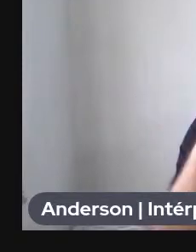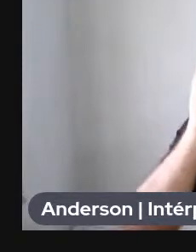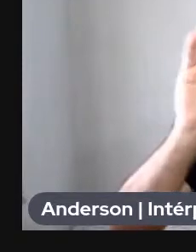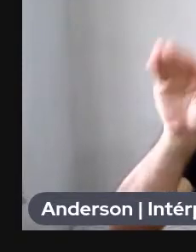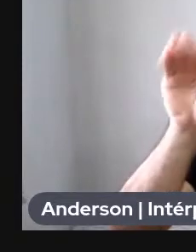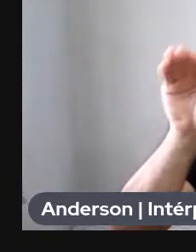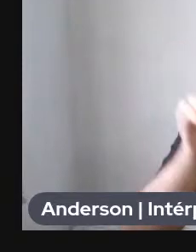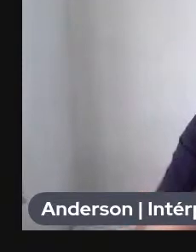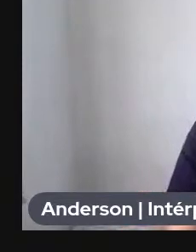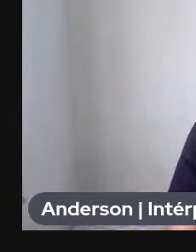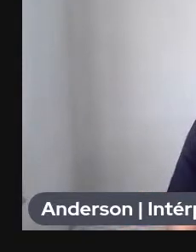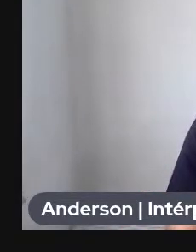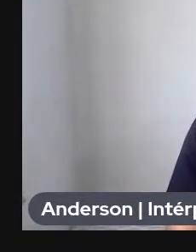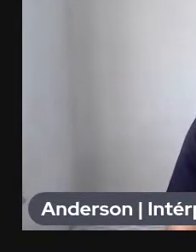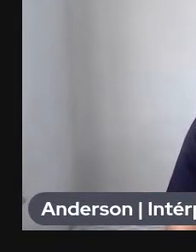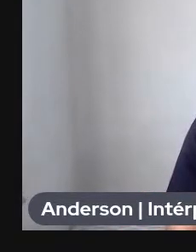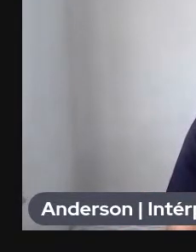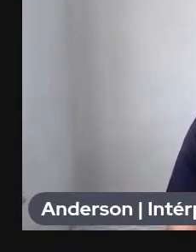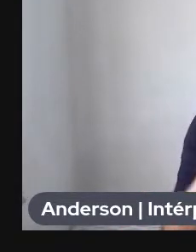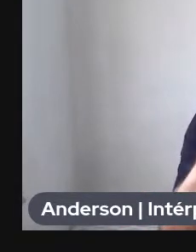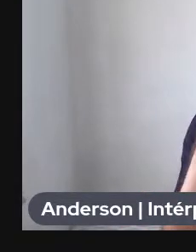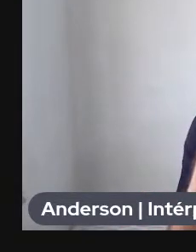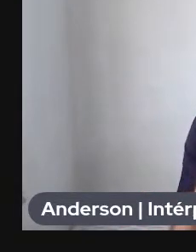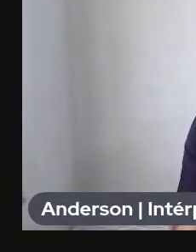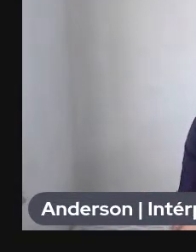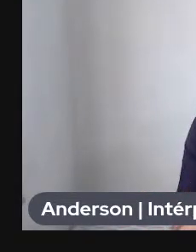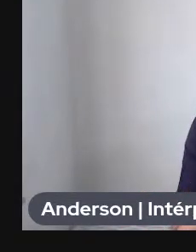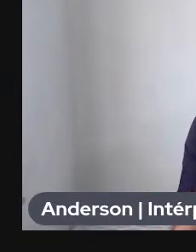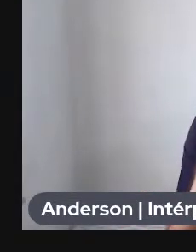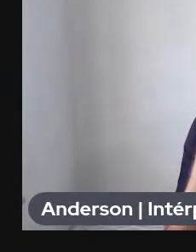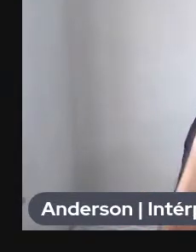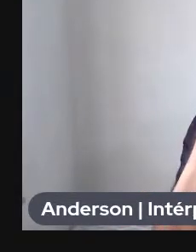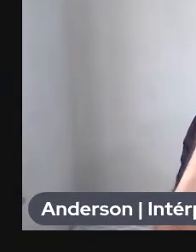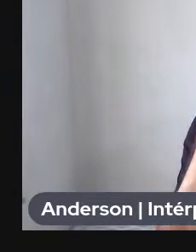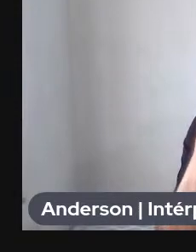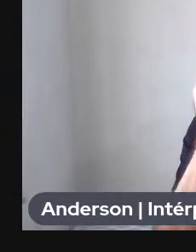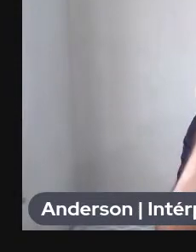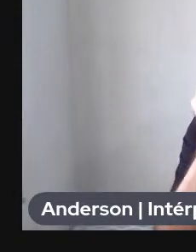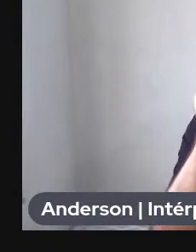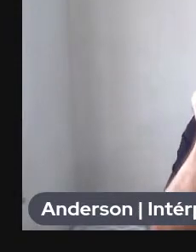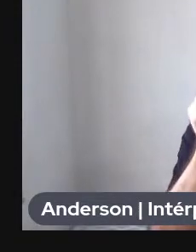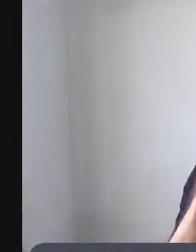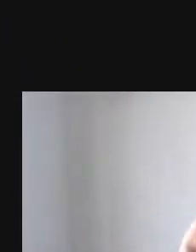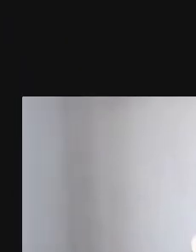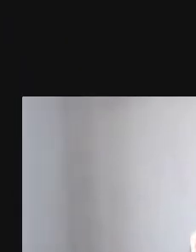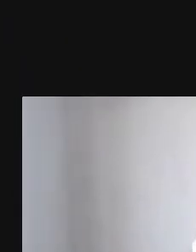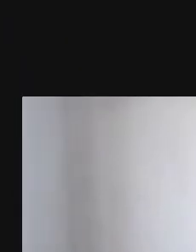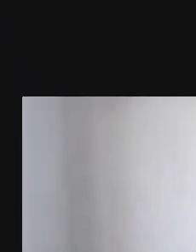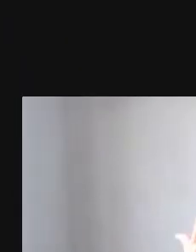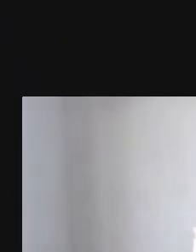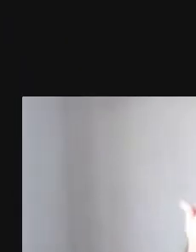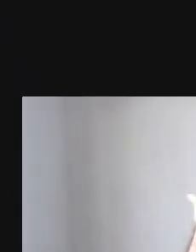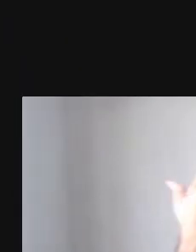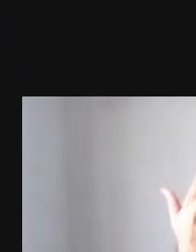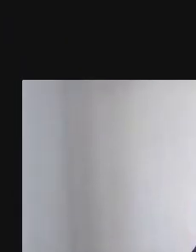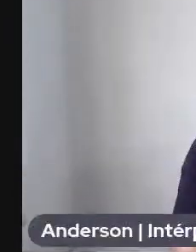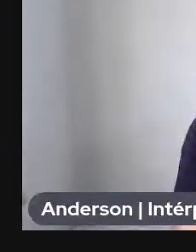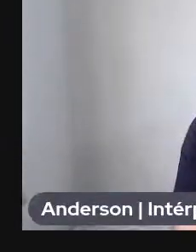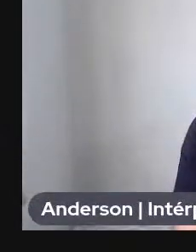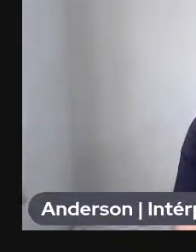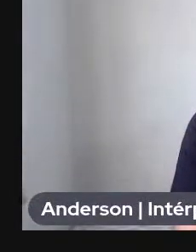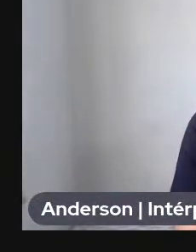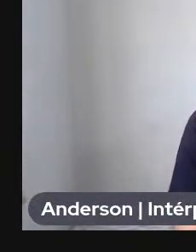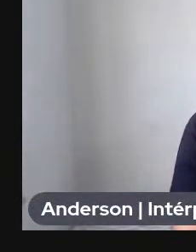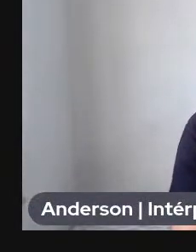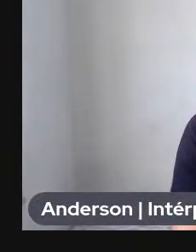haven't, but you could hear me, couldn't you? Yeah, of course. Okay. Thank you so much. Yeah. And